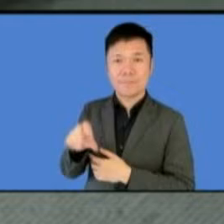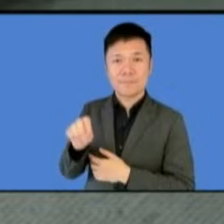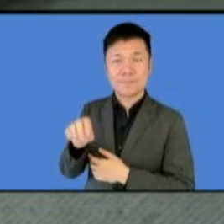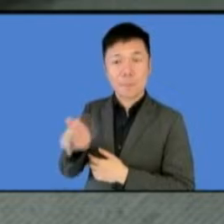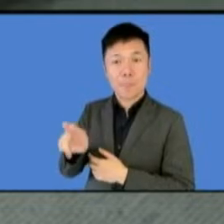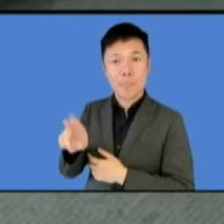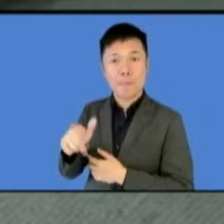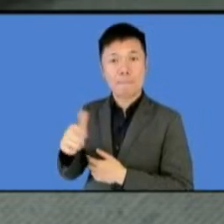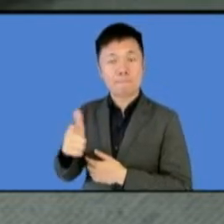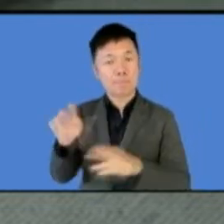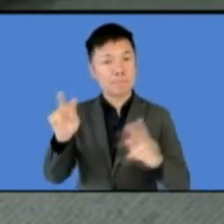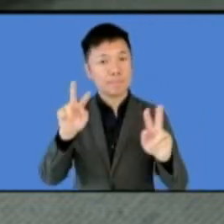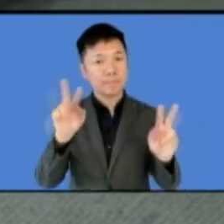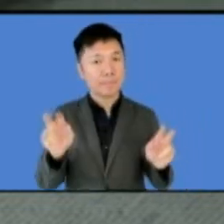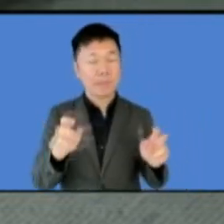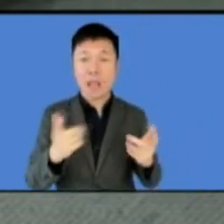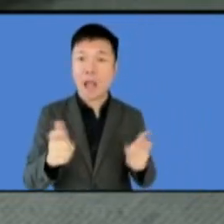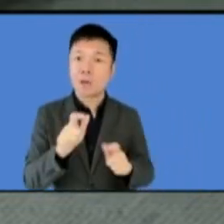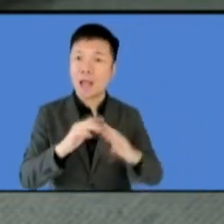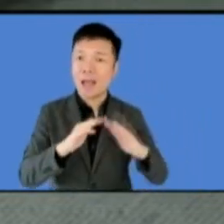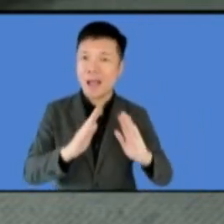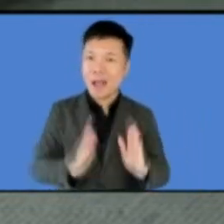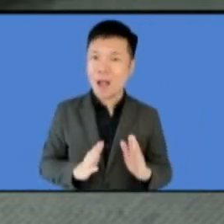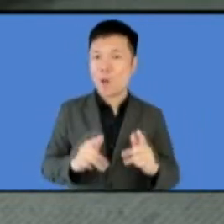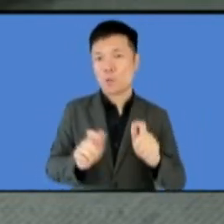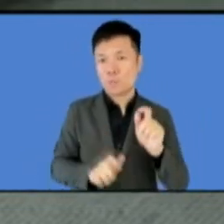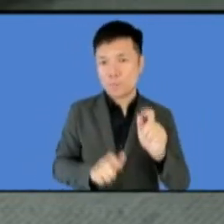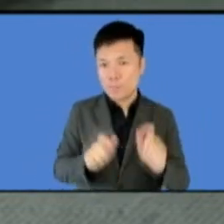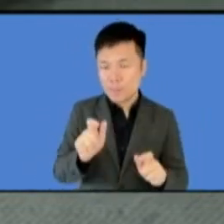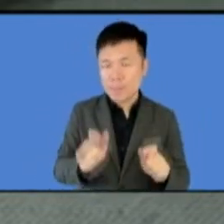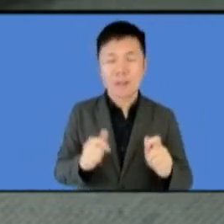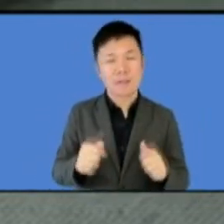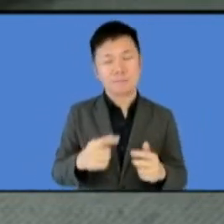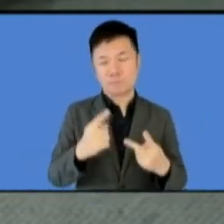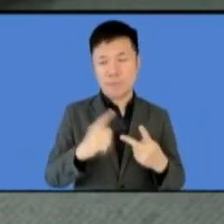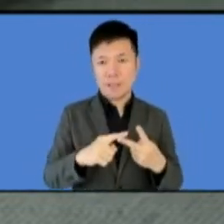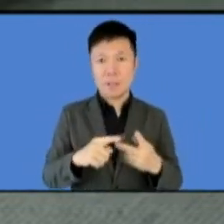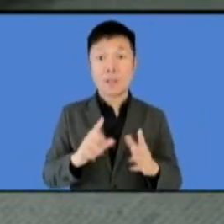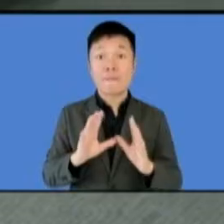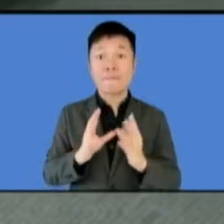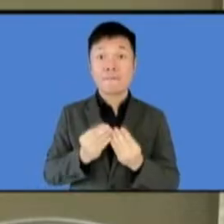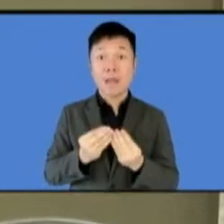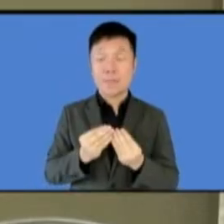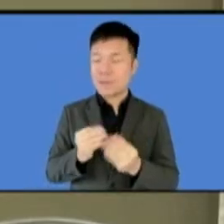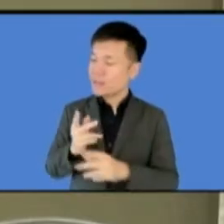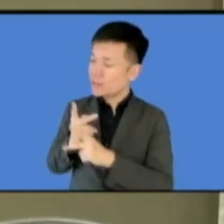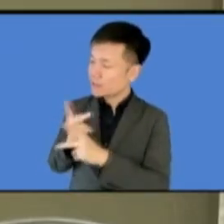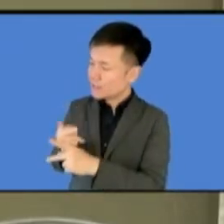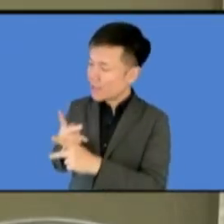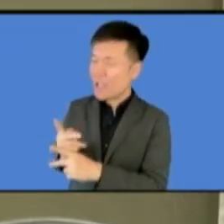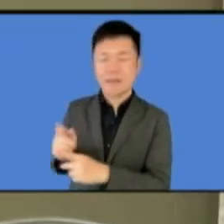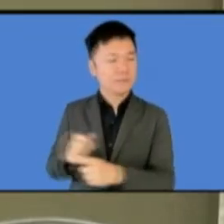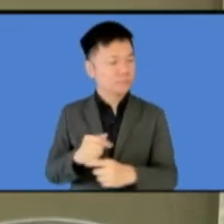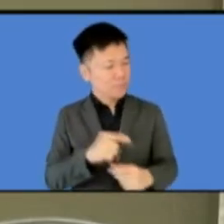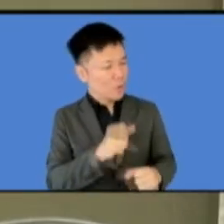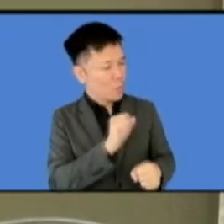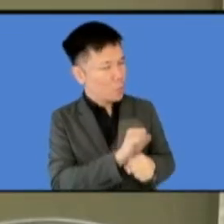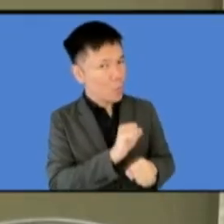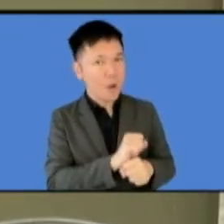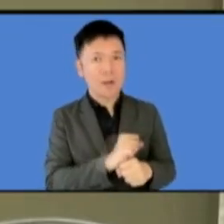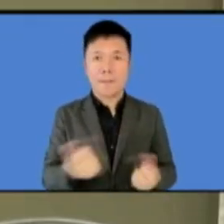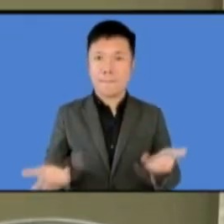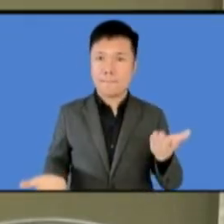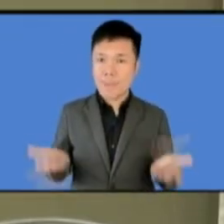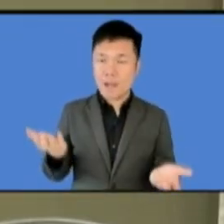reflections on the living arrangements, housing arrangements, but also on the change in the family and caregiving and what it means to address these challenges, but